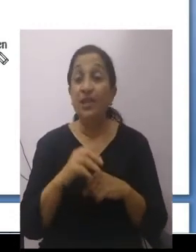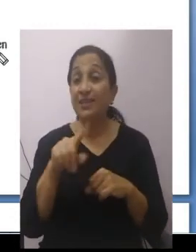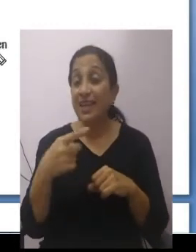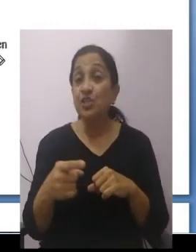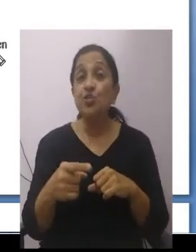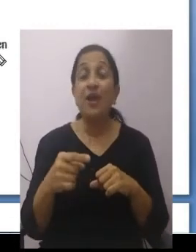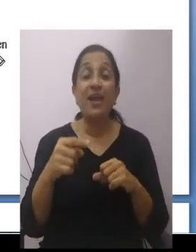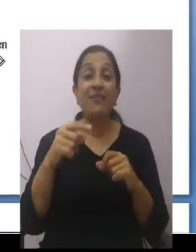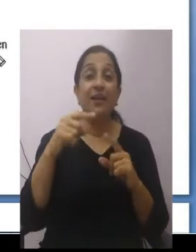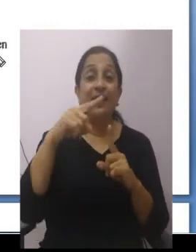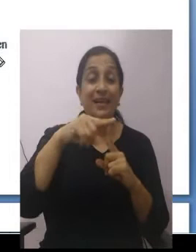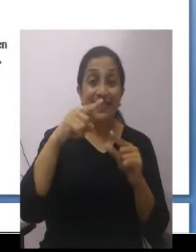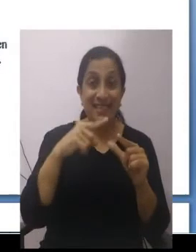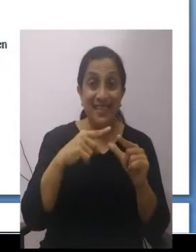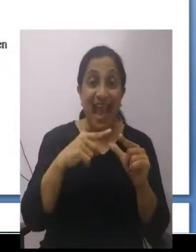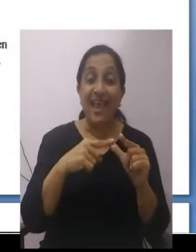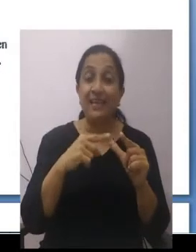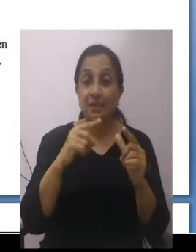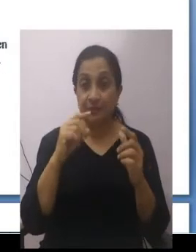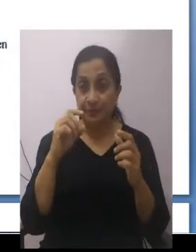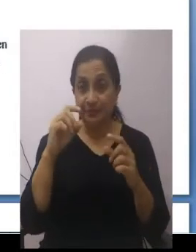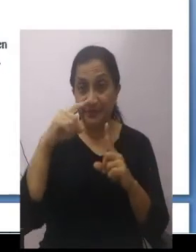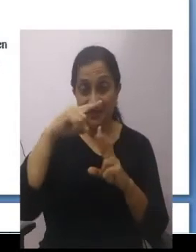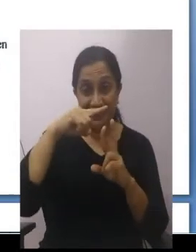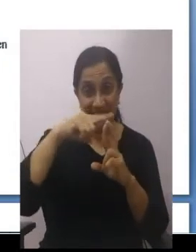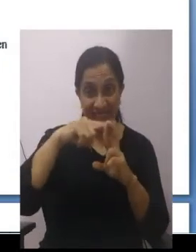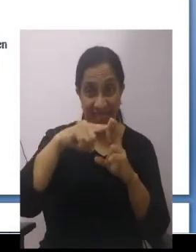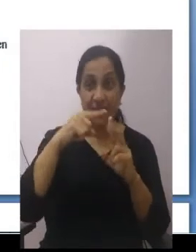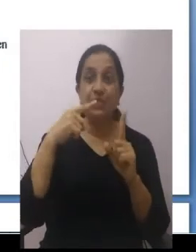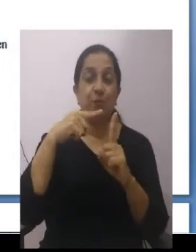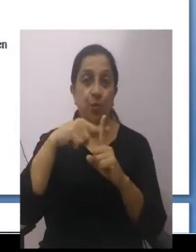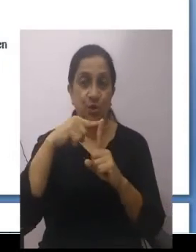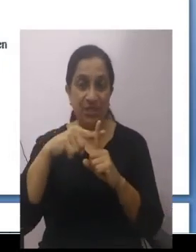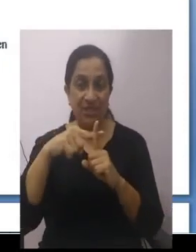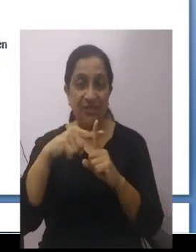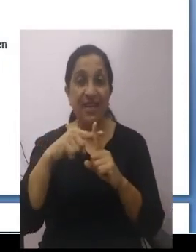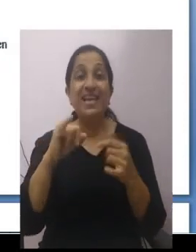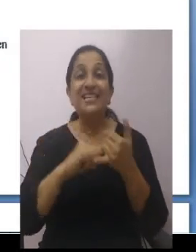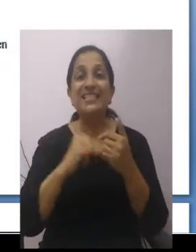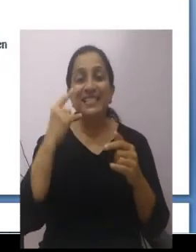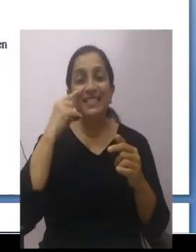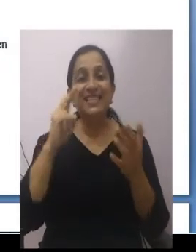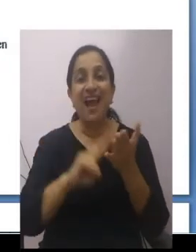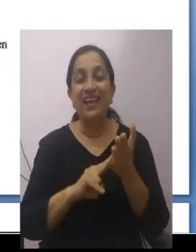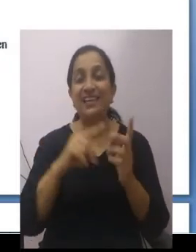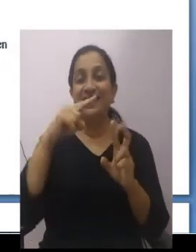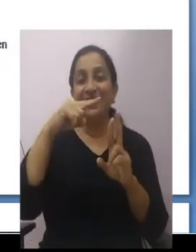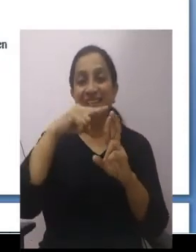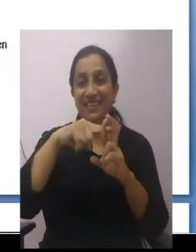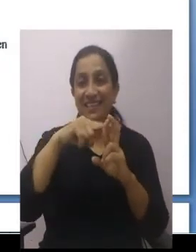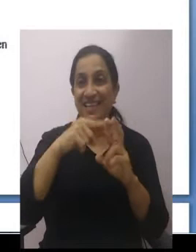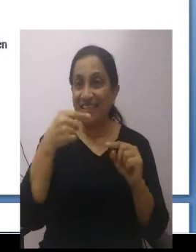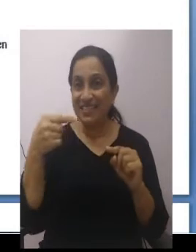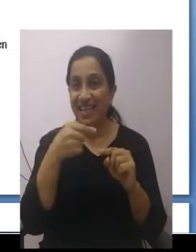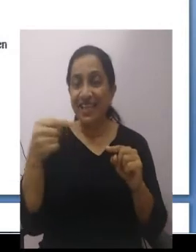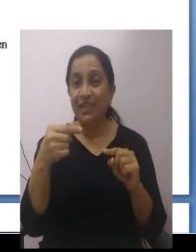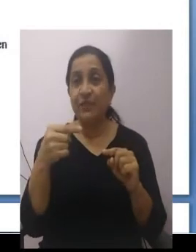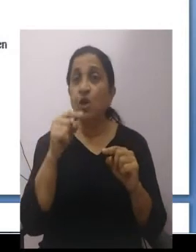negative. Then it is which quadrant? All STC rule, we have told. First quadrant all,